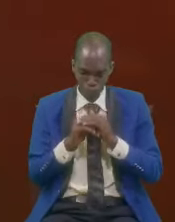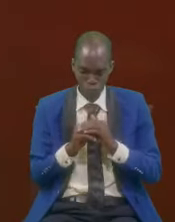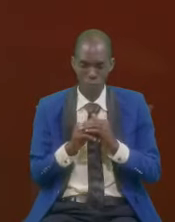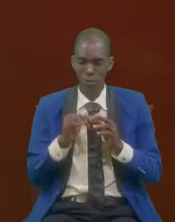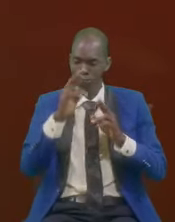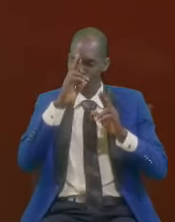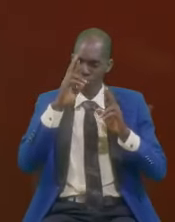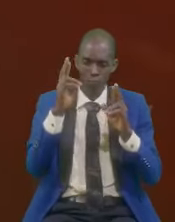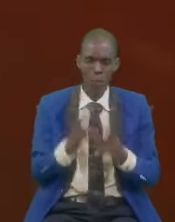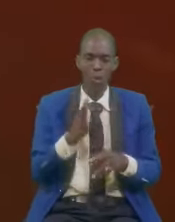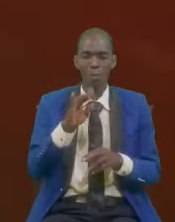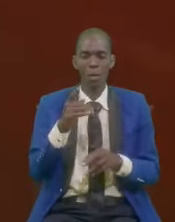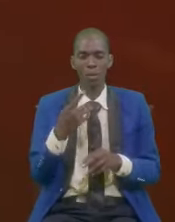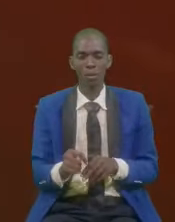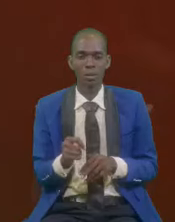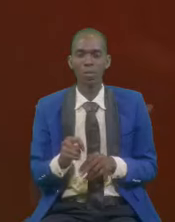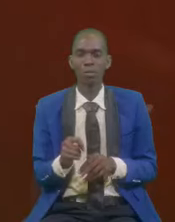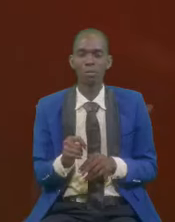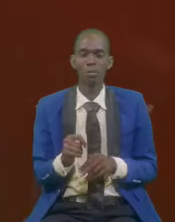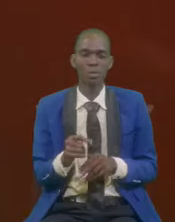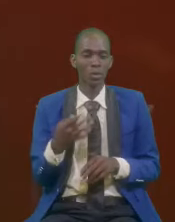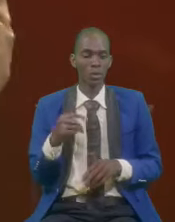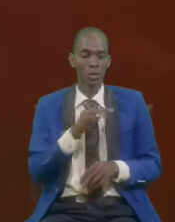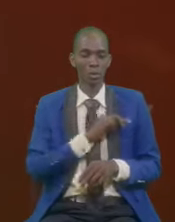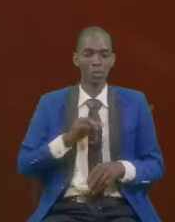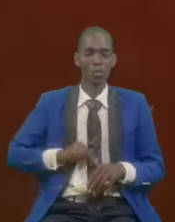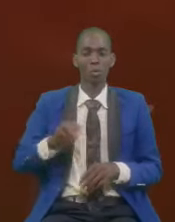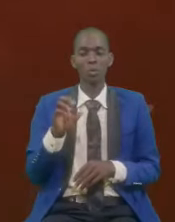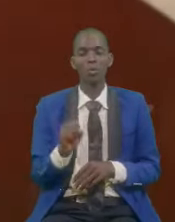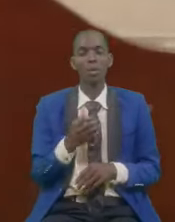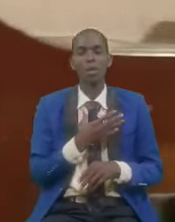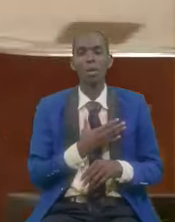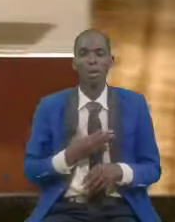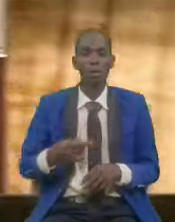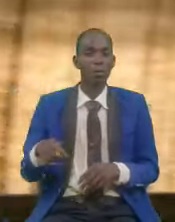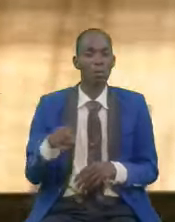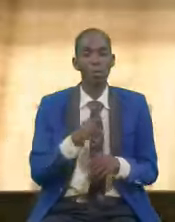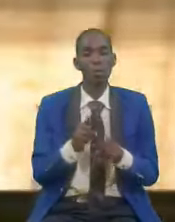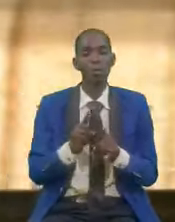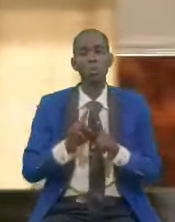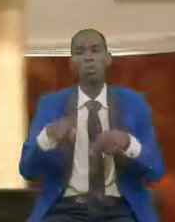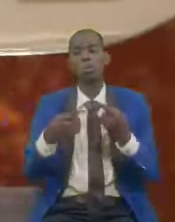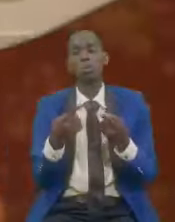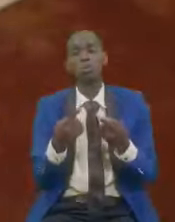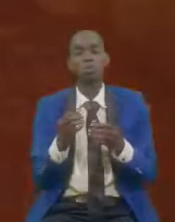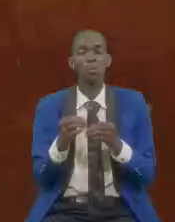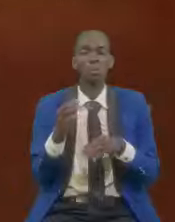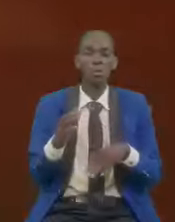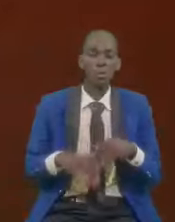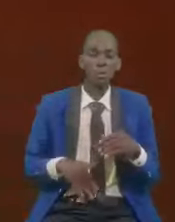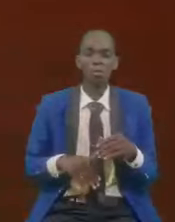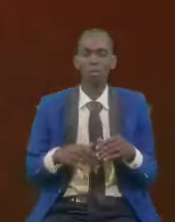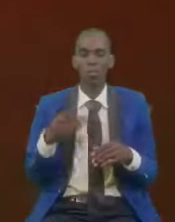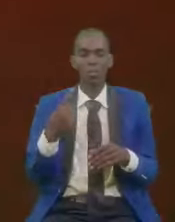are respected by their congregation. And they even go beyond their congregation,